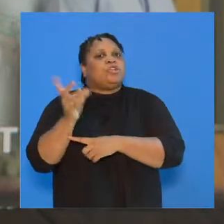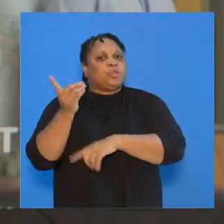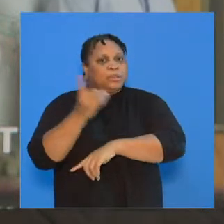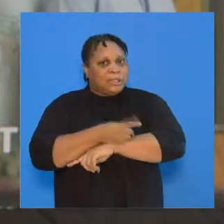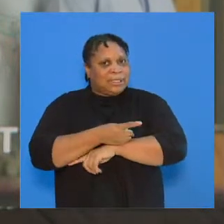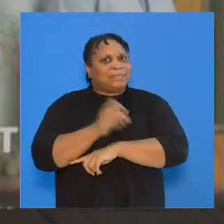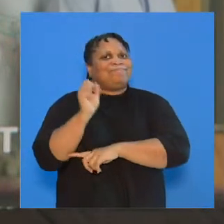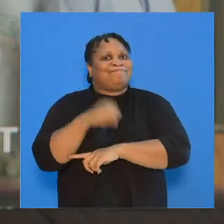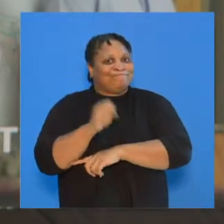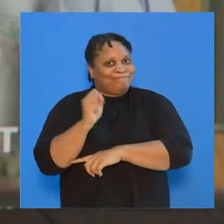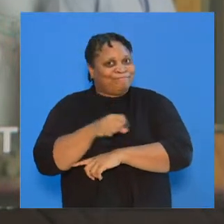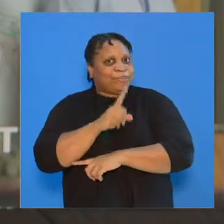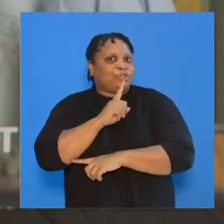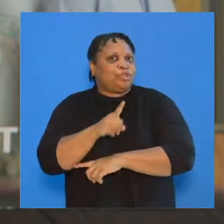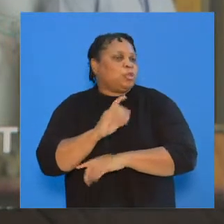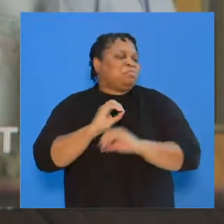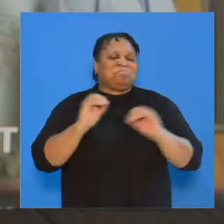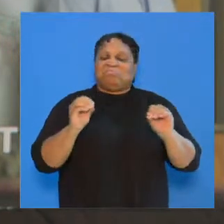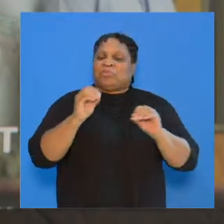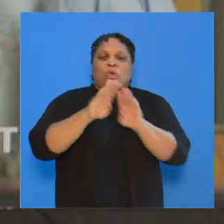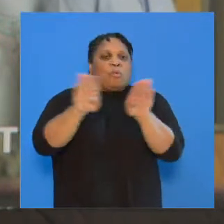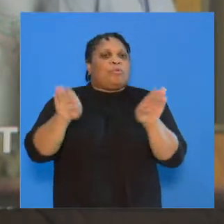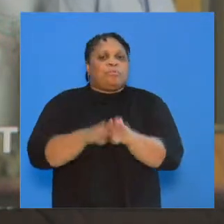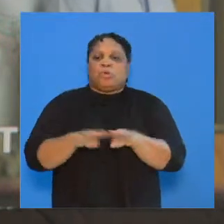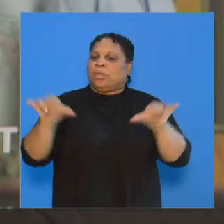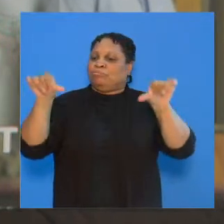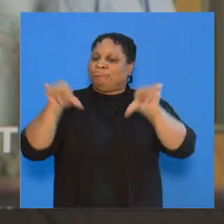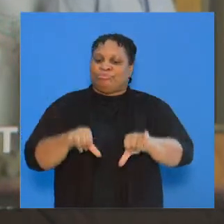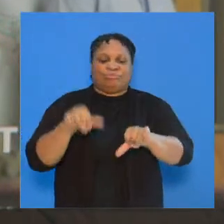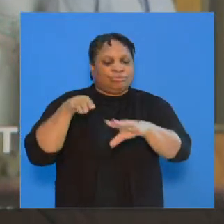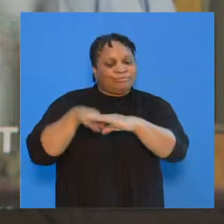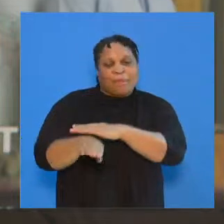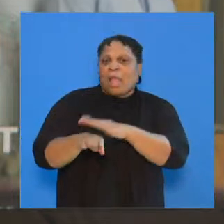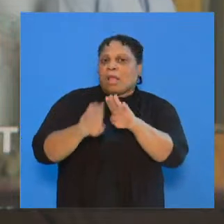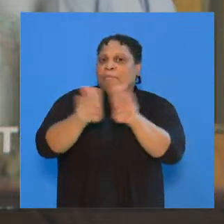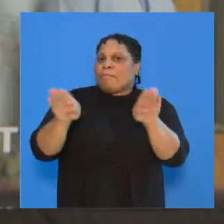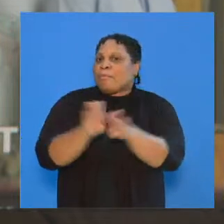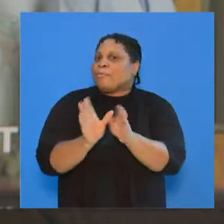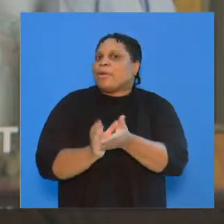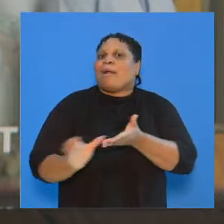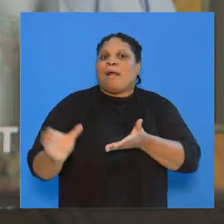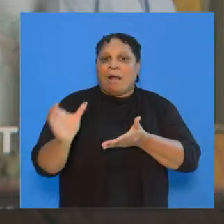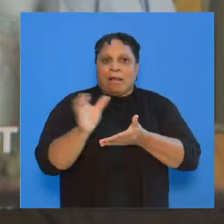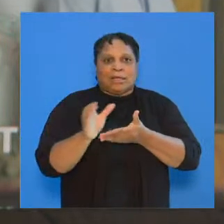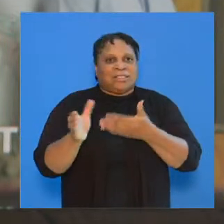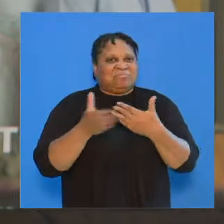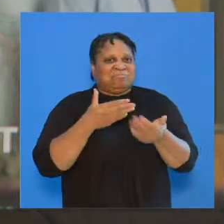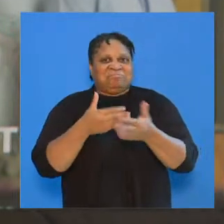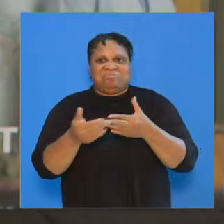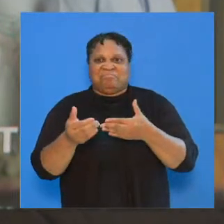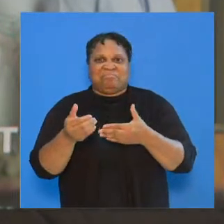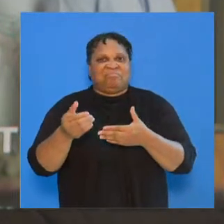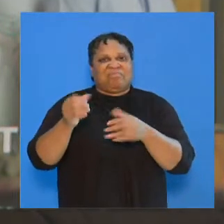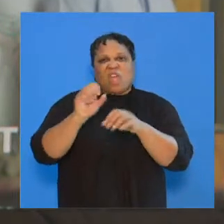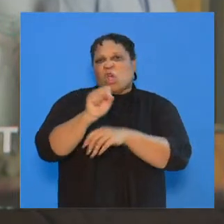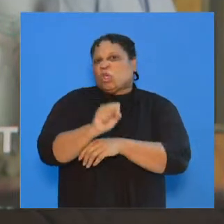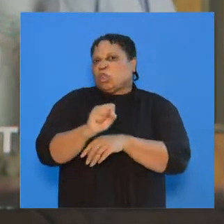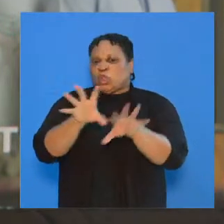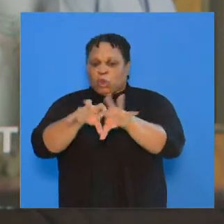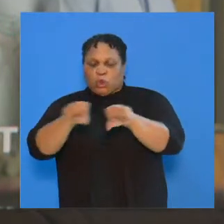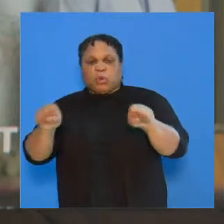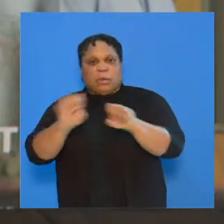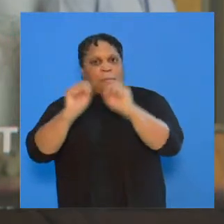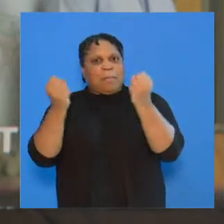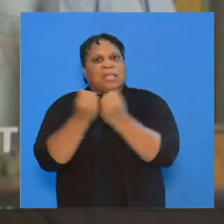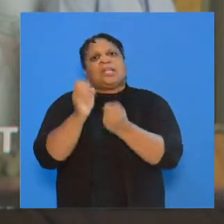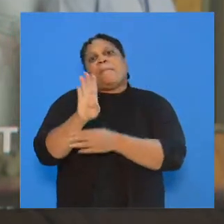we ensured that no Bermudian was denied from accessing Bermuda College, whether that be for associate's degree programs, bachelor's